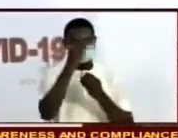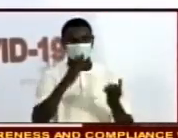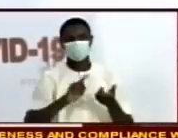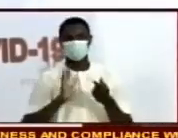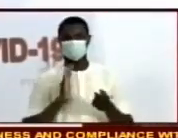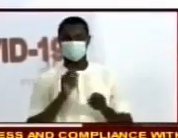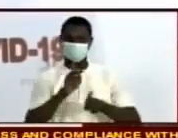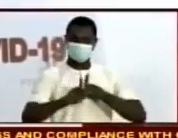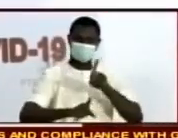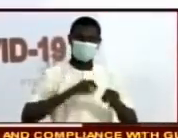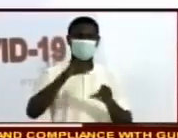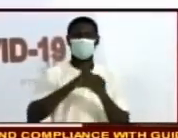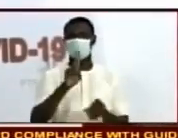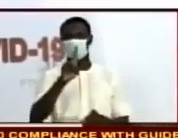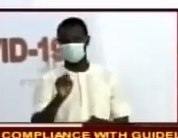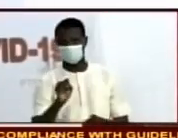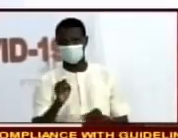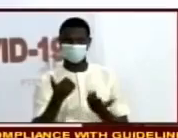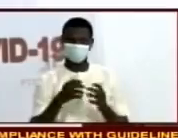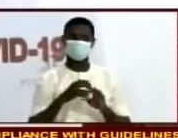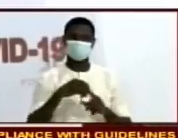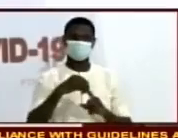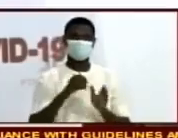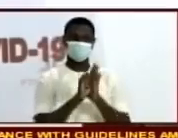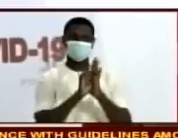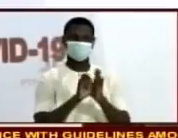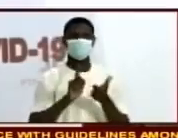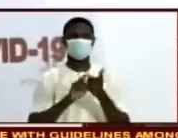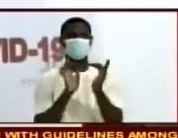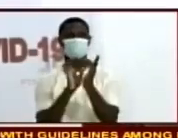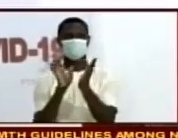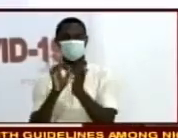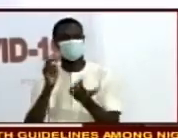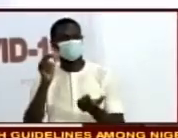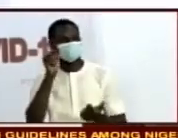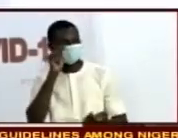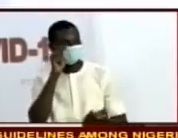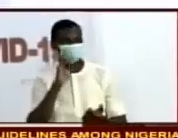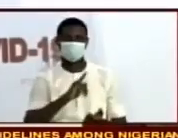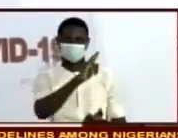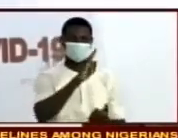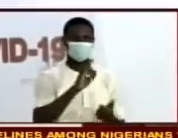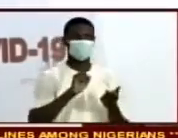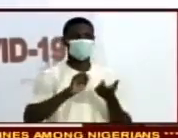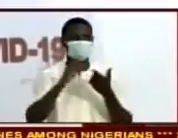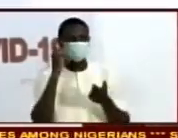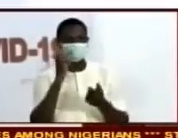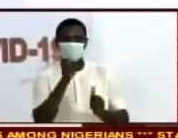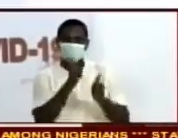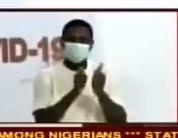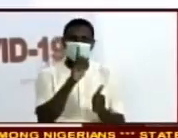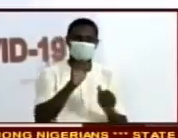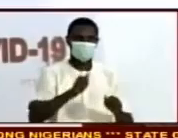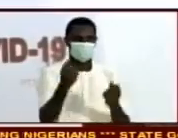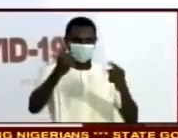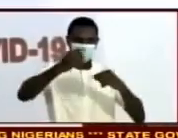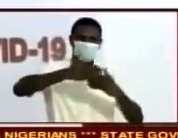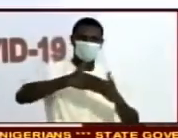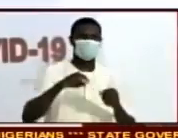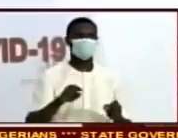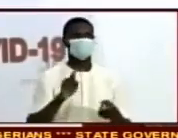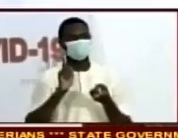people in the US, for instance, to get in touch with Nigerian Airlines and see the ones that can come and give